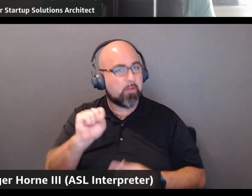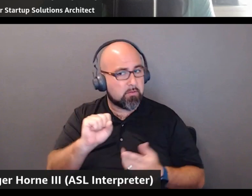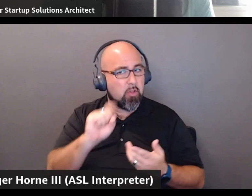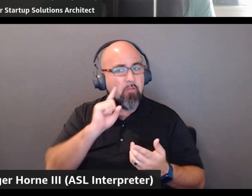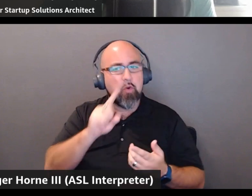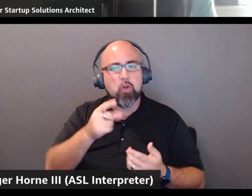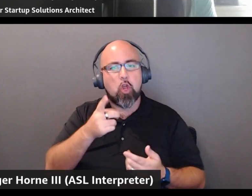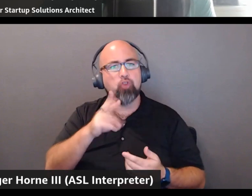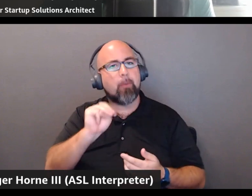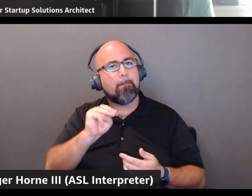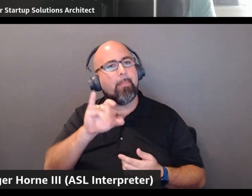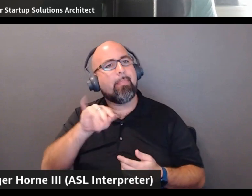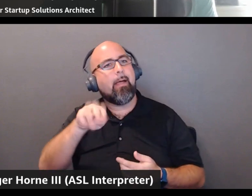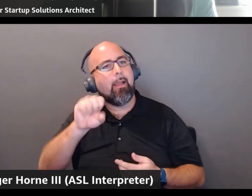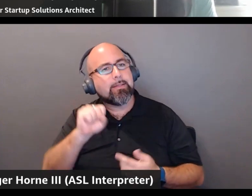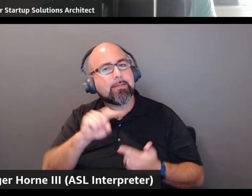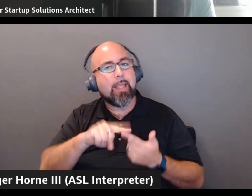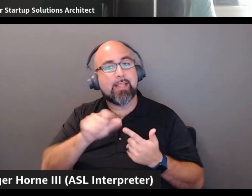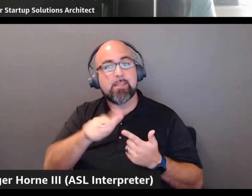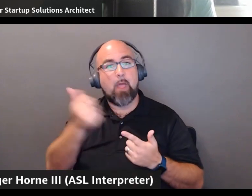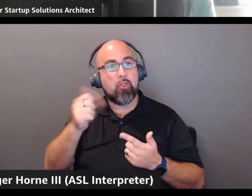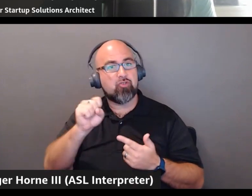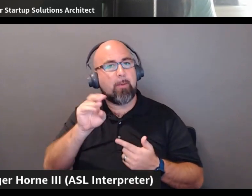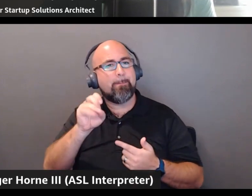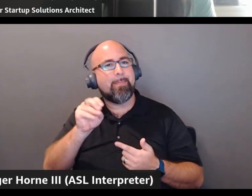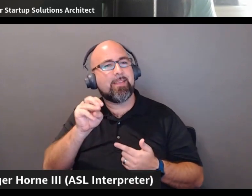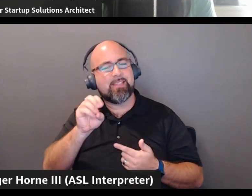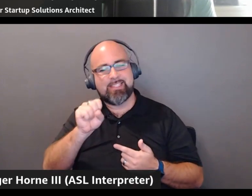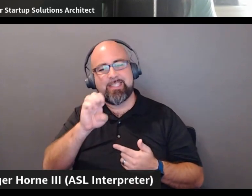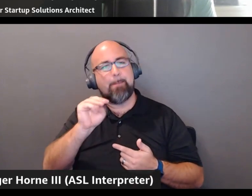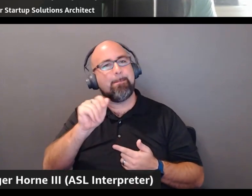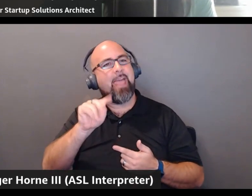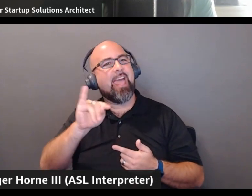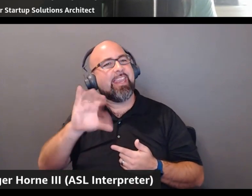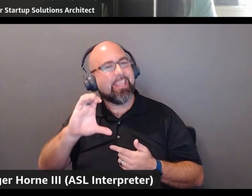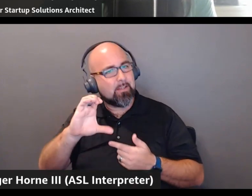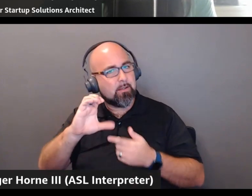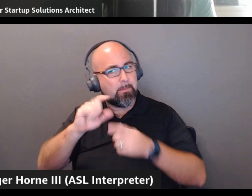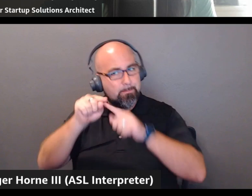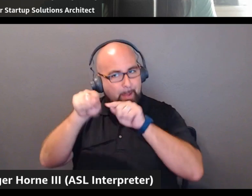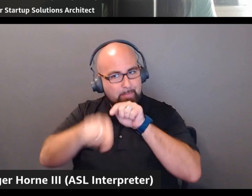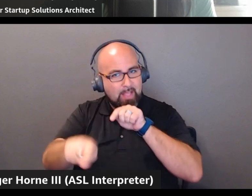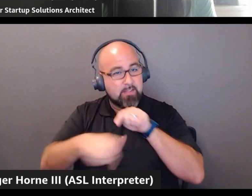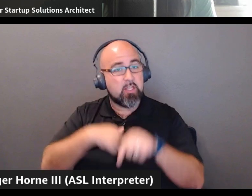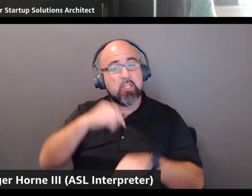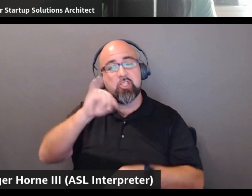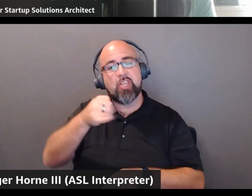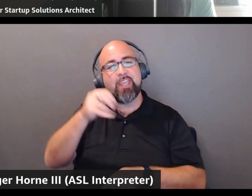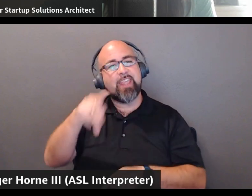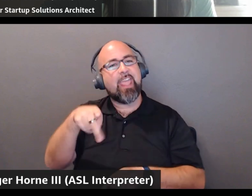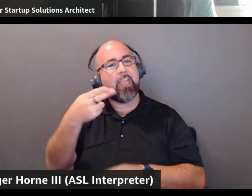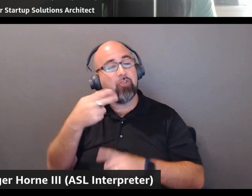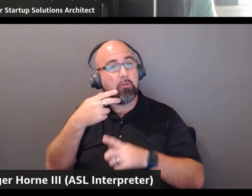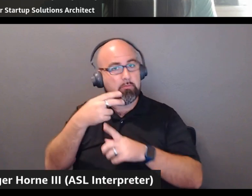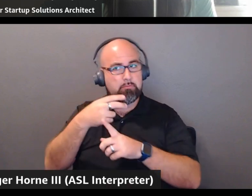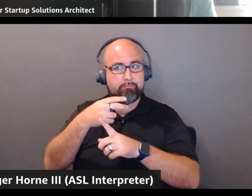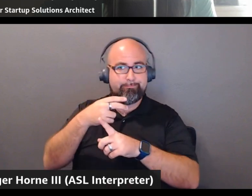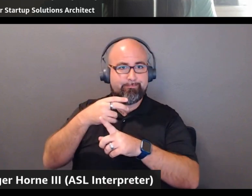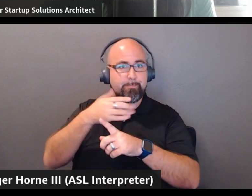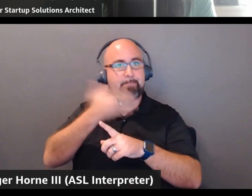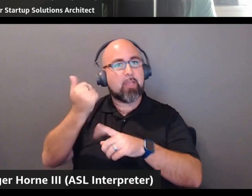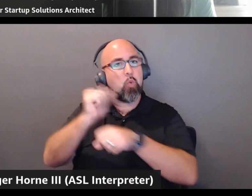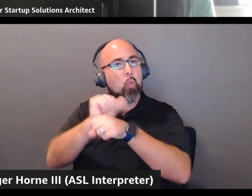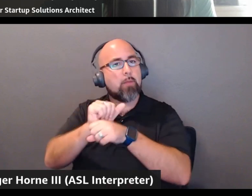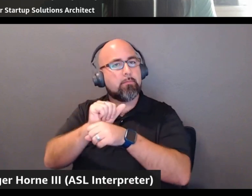and somatic pipelines. And so we have the GATK best practice workflows from the Broad Institute. So we brought